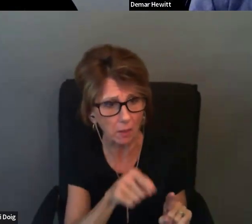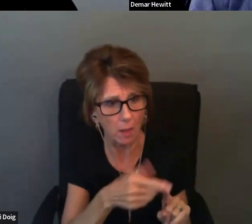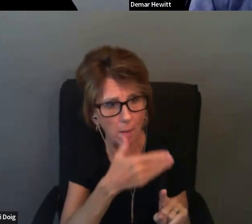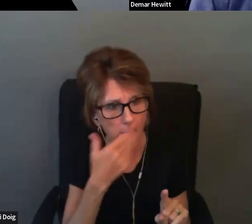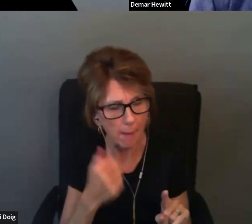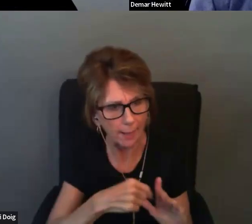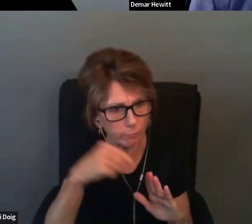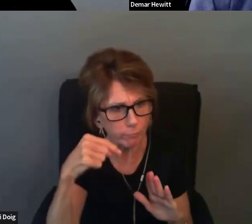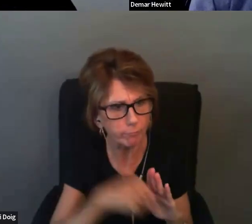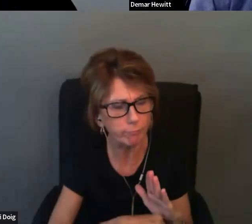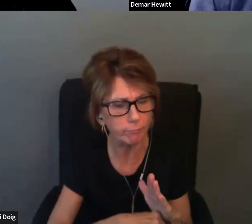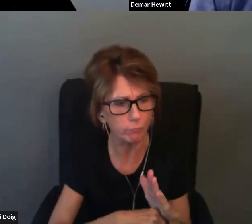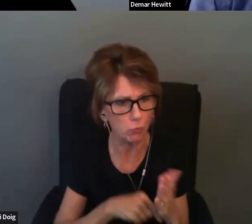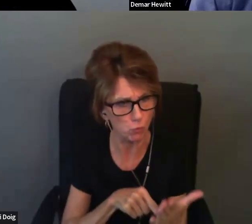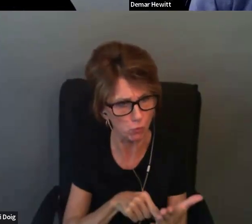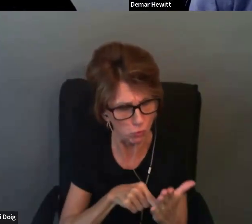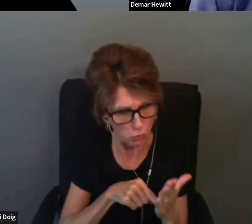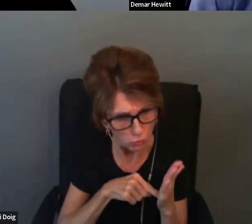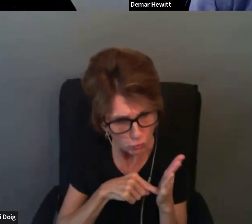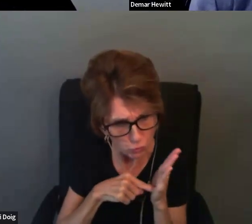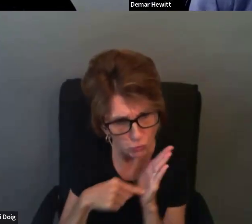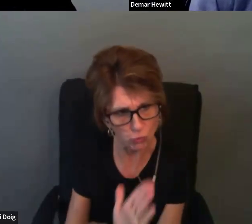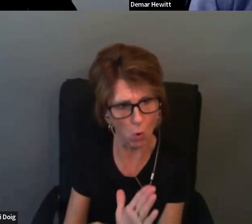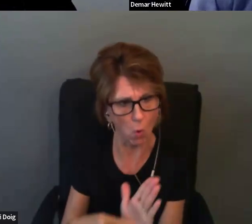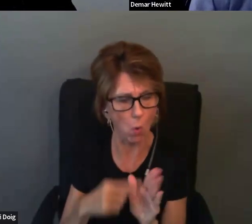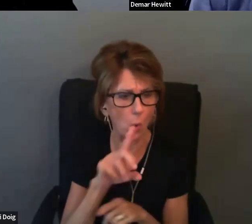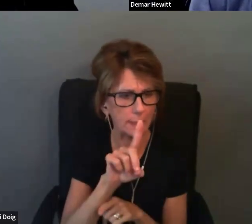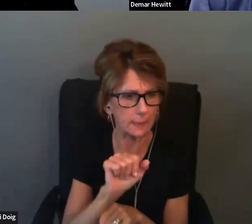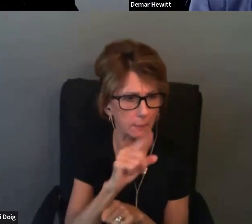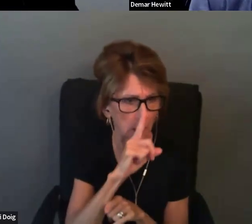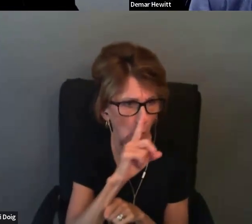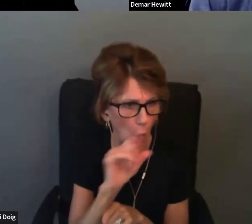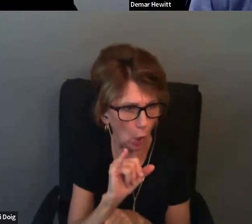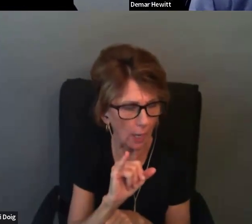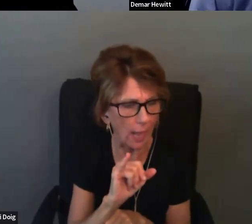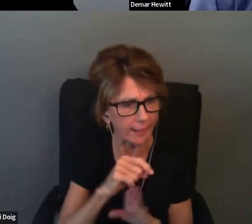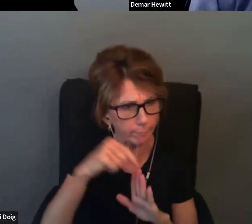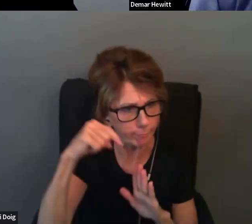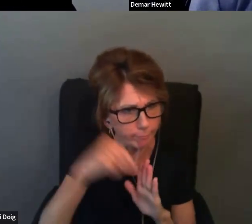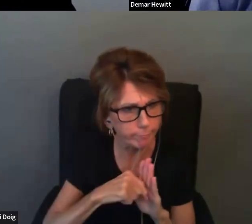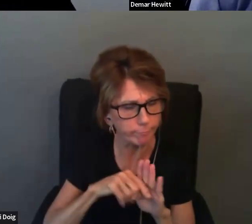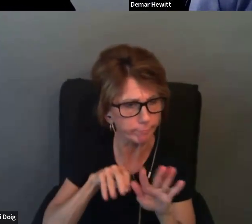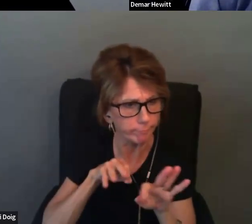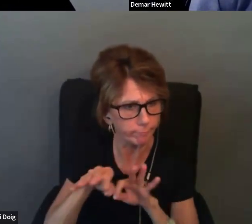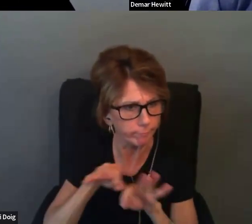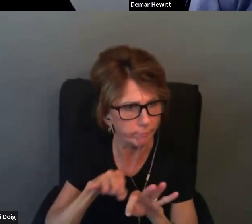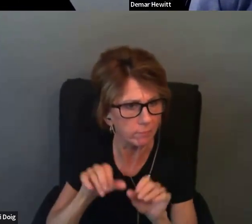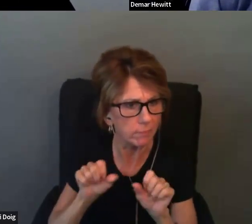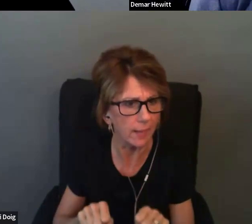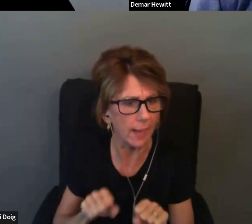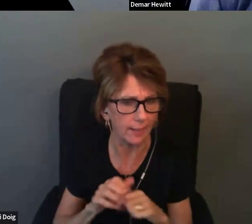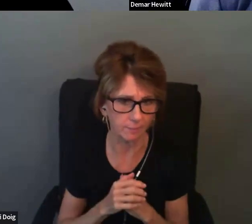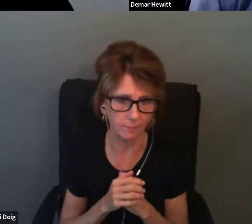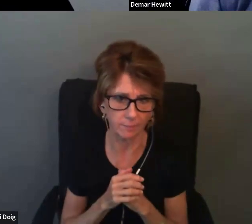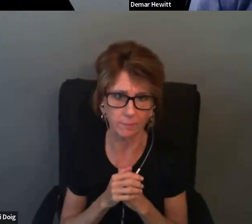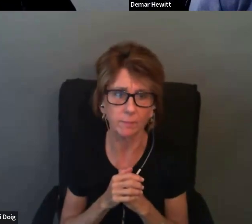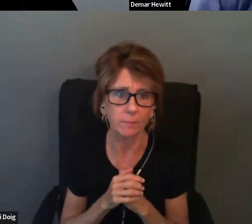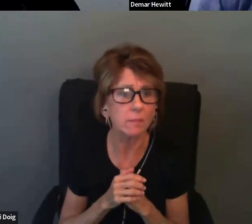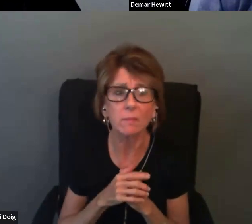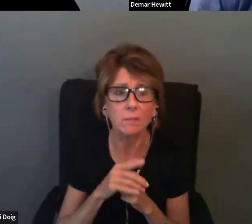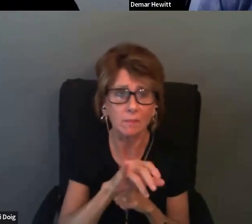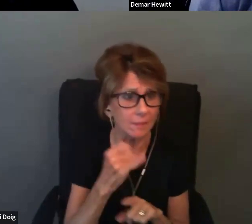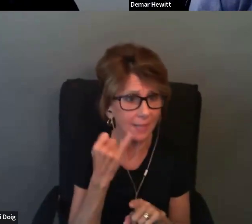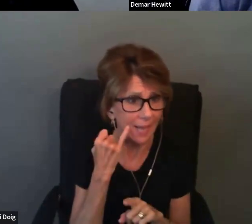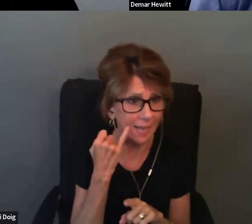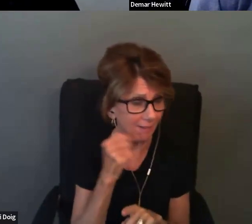better evidence or account of what my disability is. And if you don't, you still make that request for